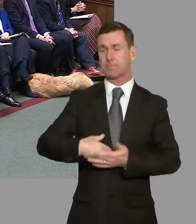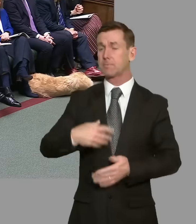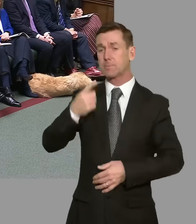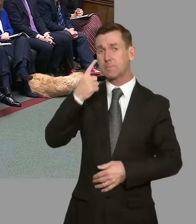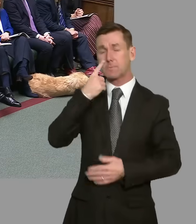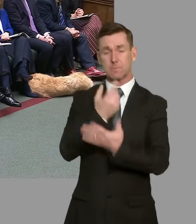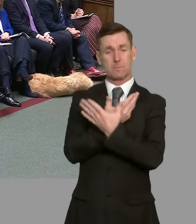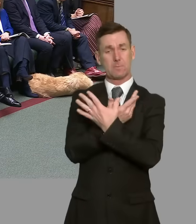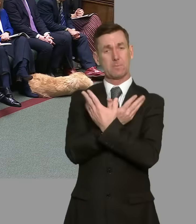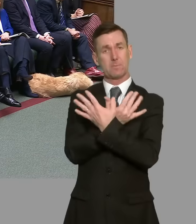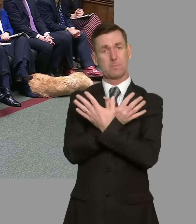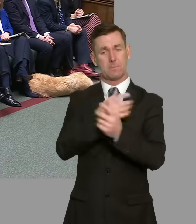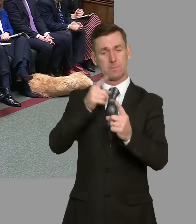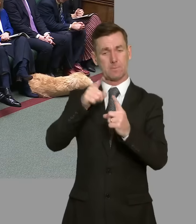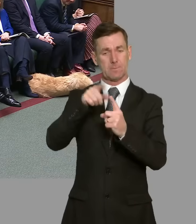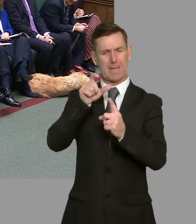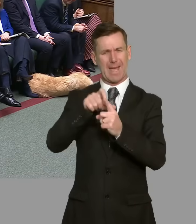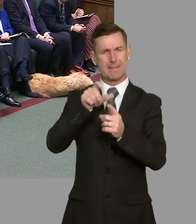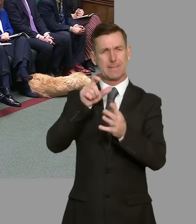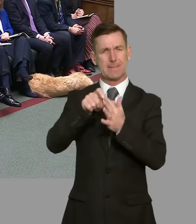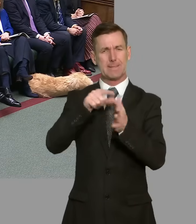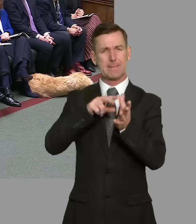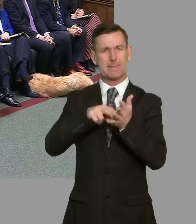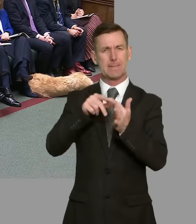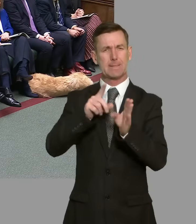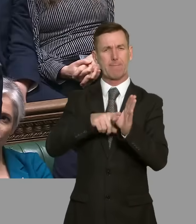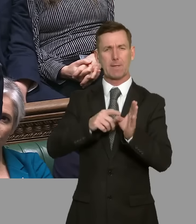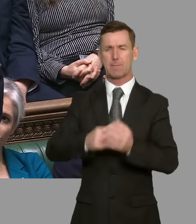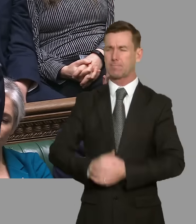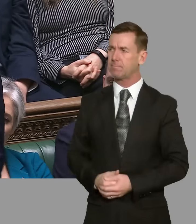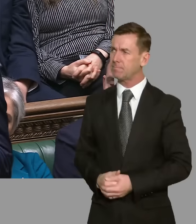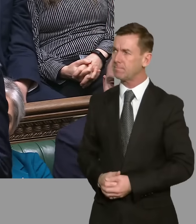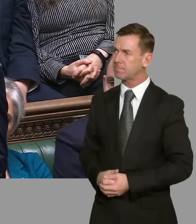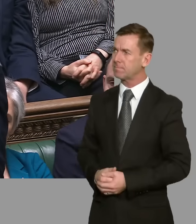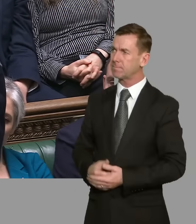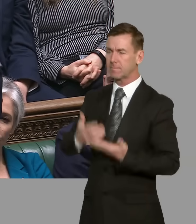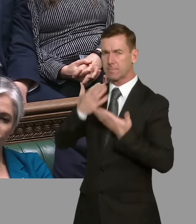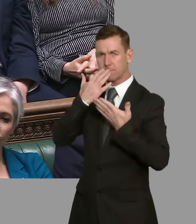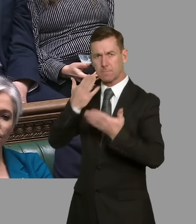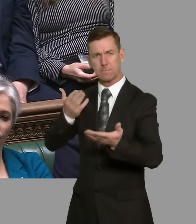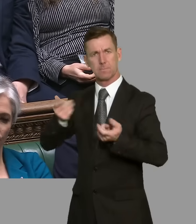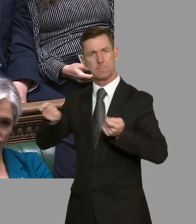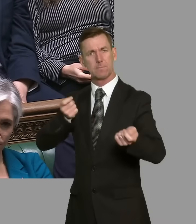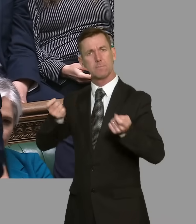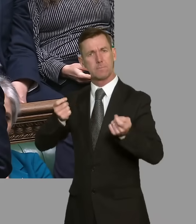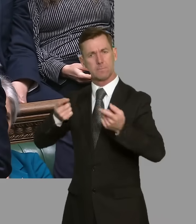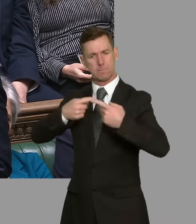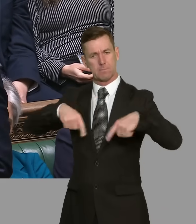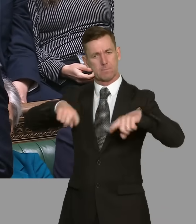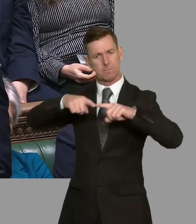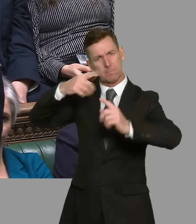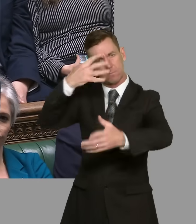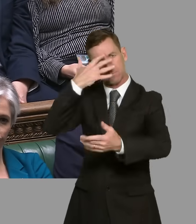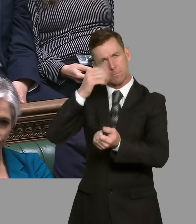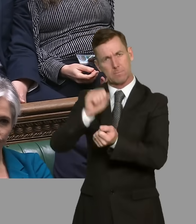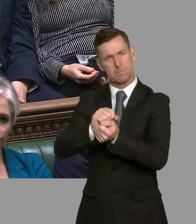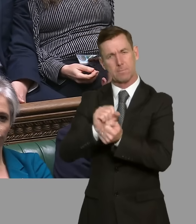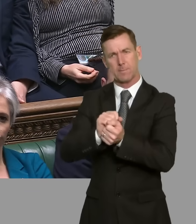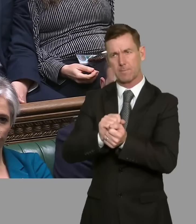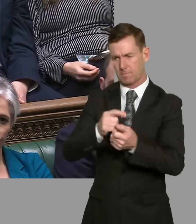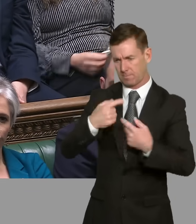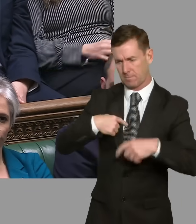Mr. Speaker. We remember how Tony Blair ignored warnings from these benches and tied himself to an